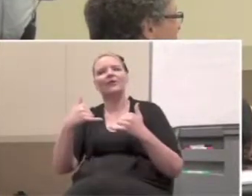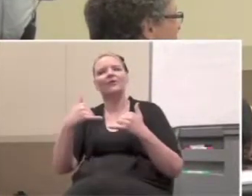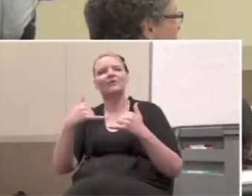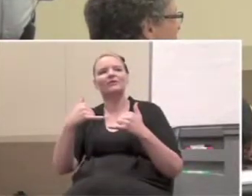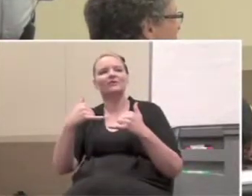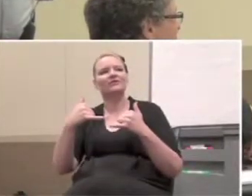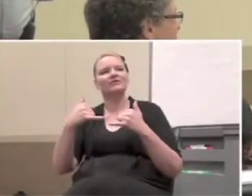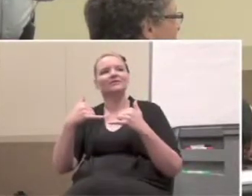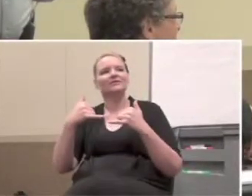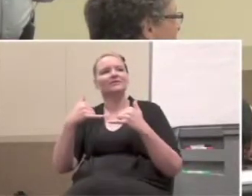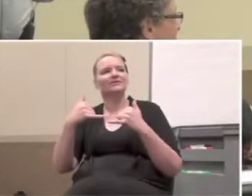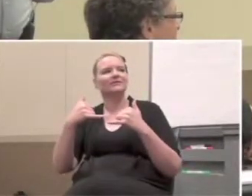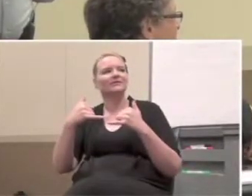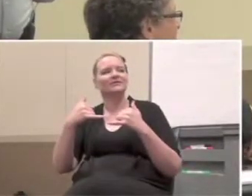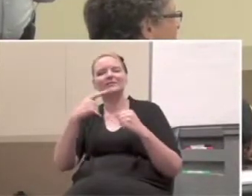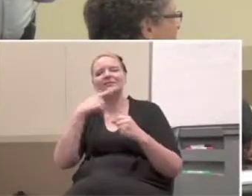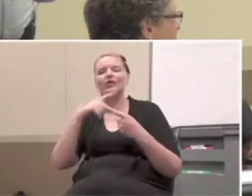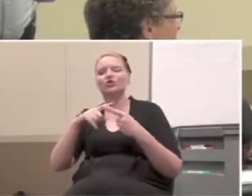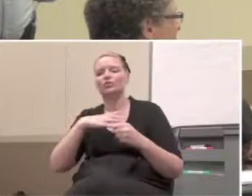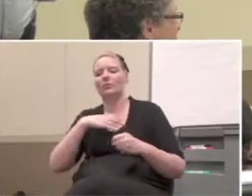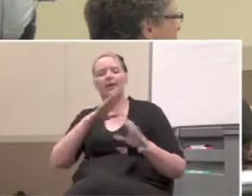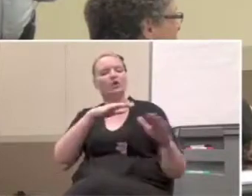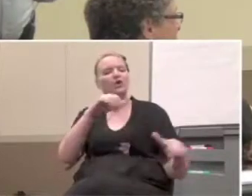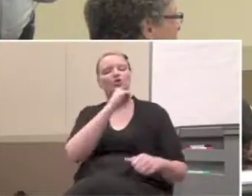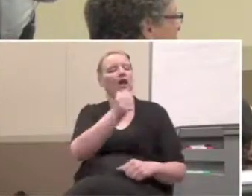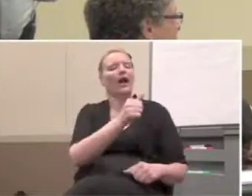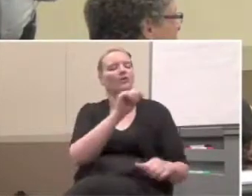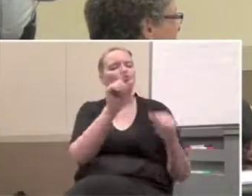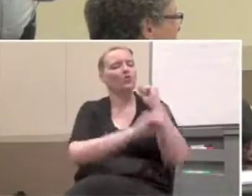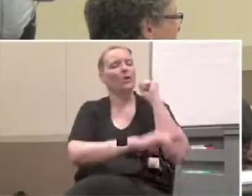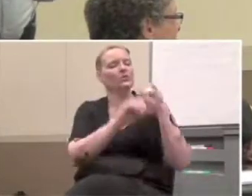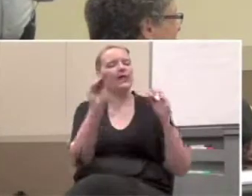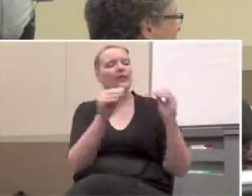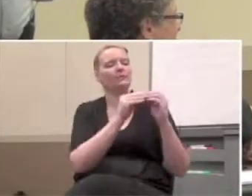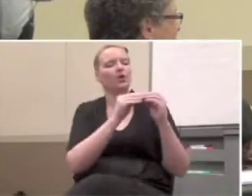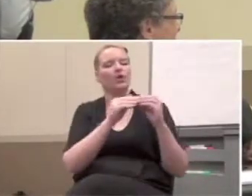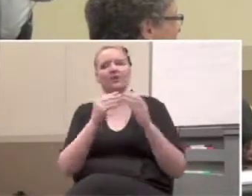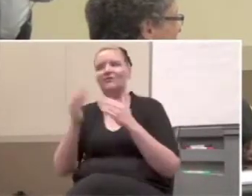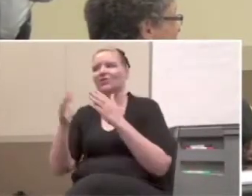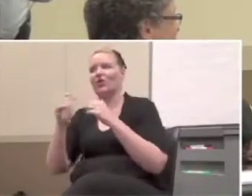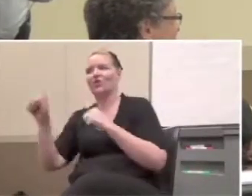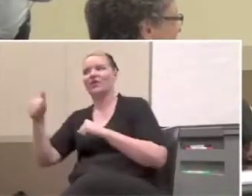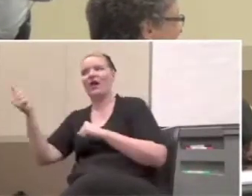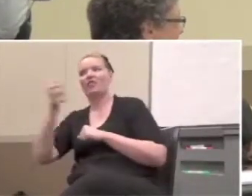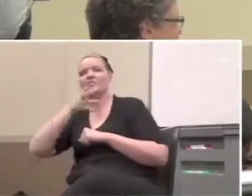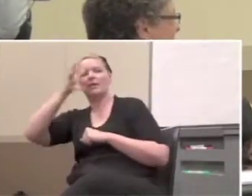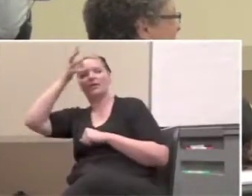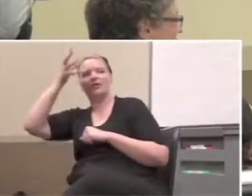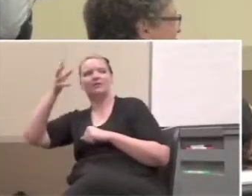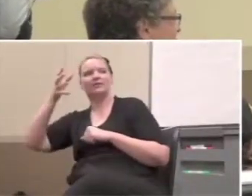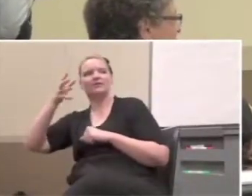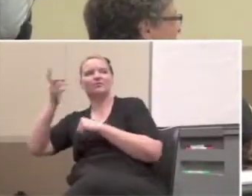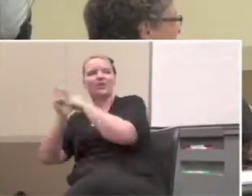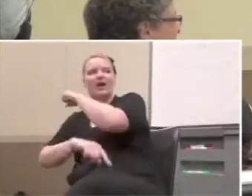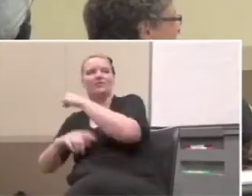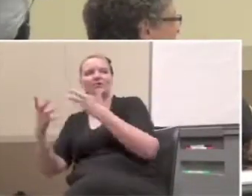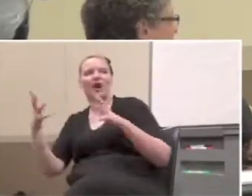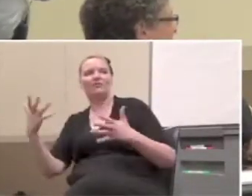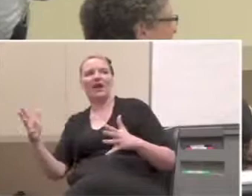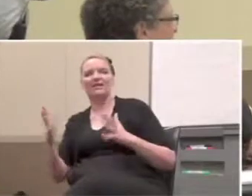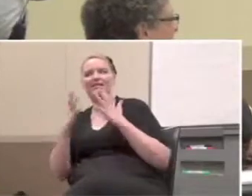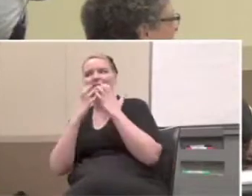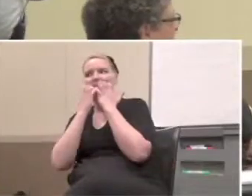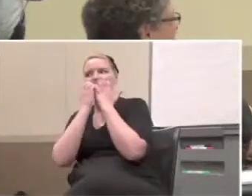saying to my child, you're ungrounded, when the other parent's grounded. So